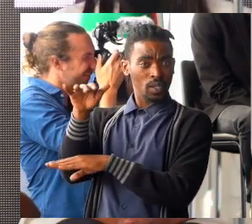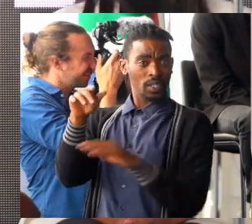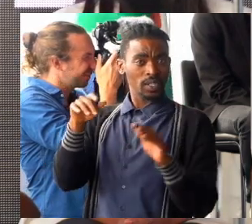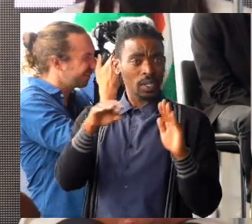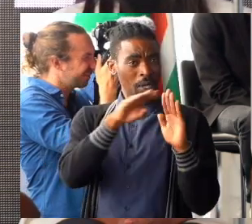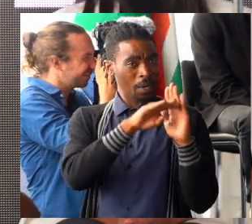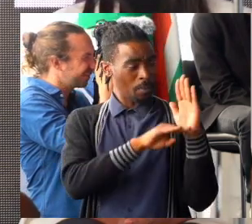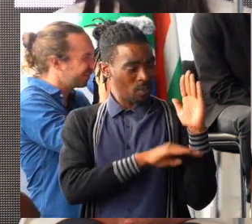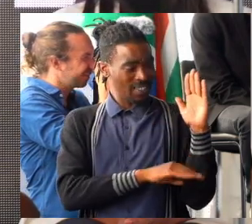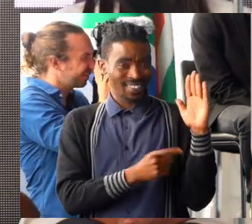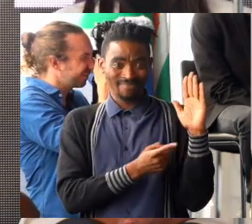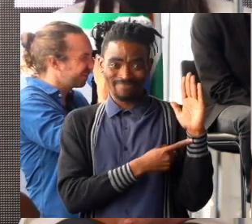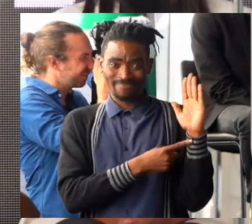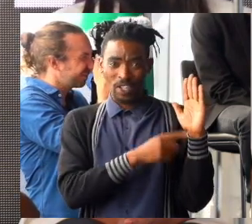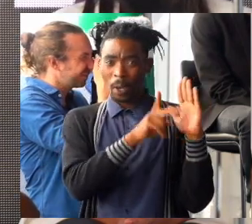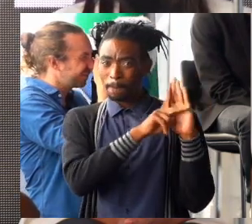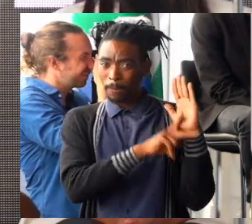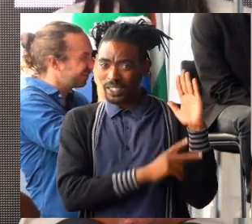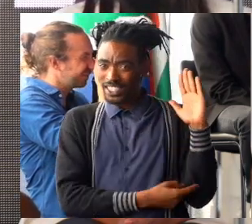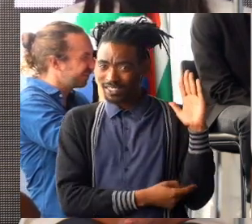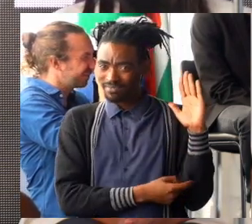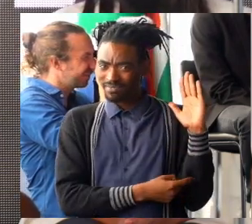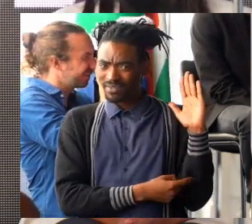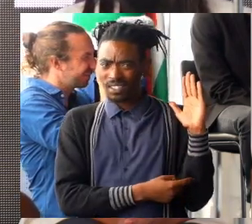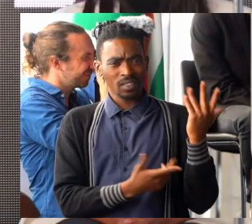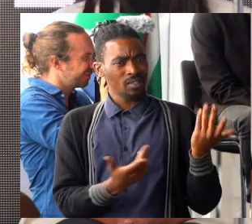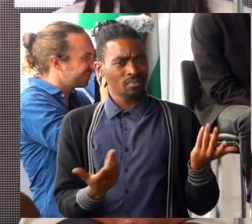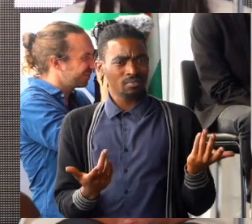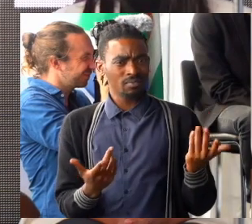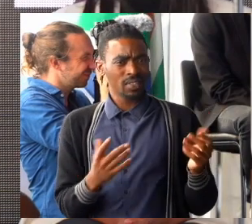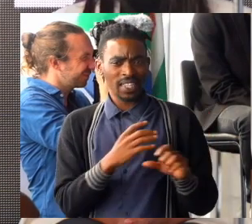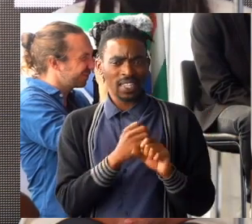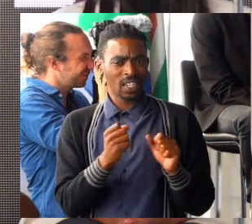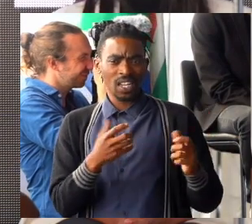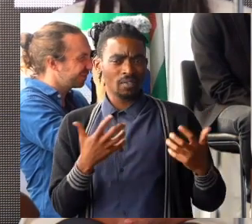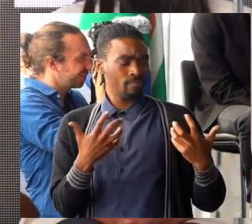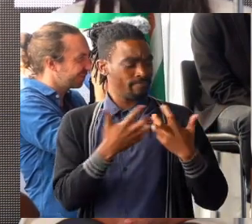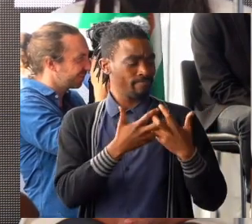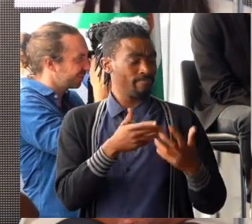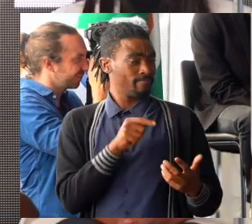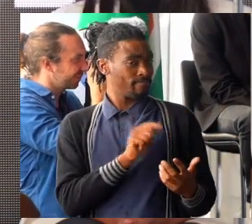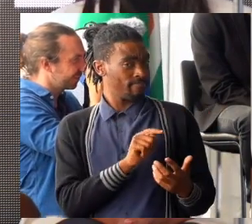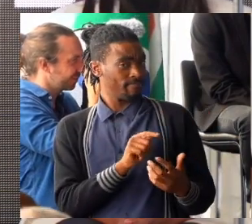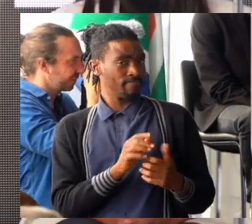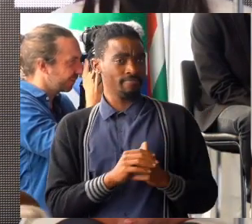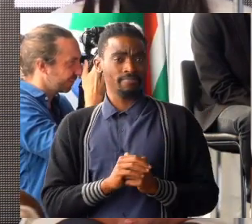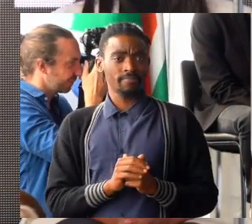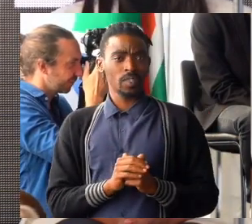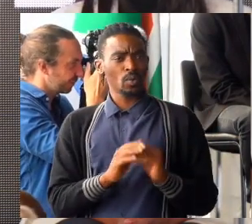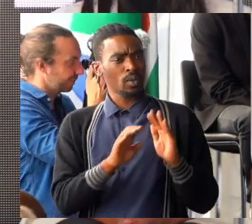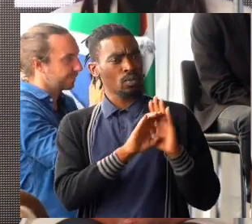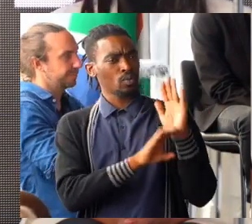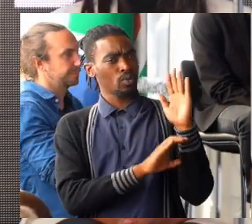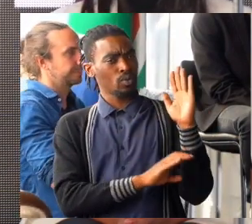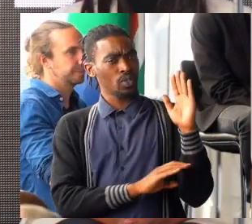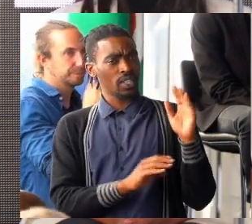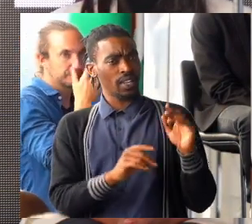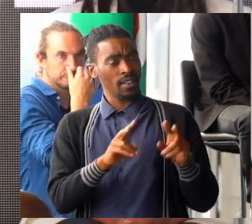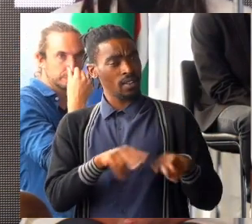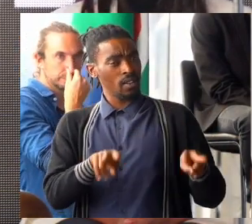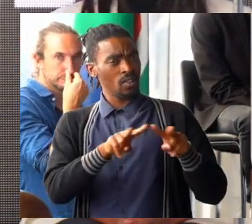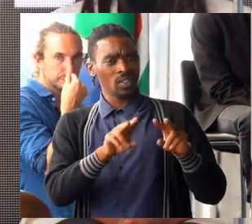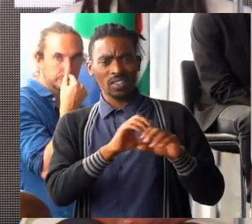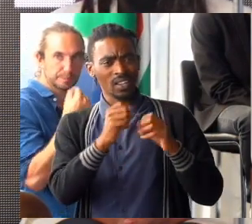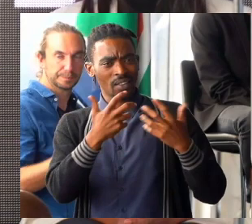allied among developing nations, has moved from non-alignment to a complete misalignment with our constitutional values.